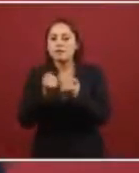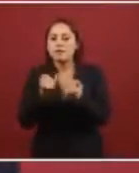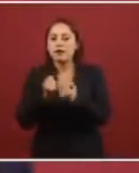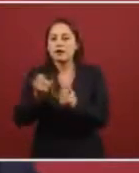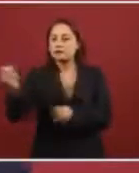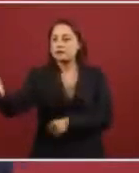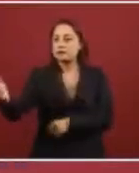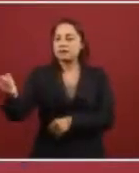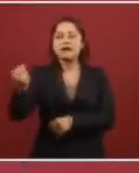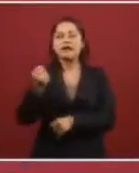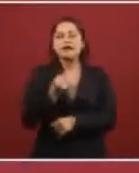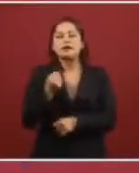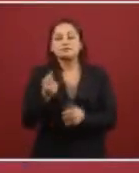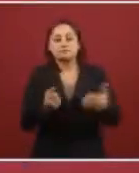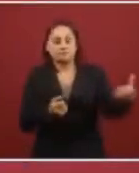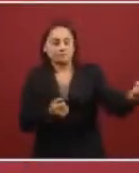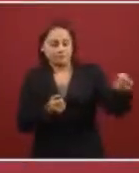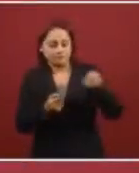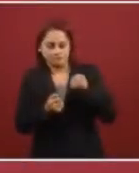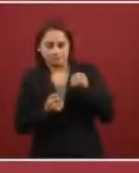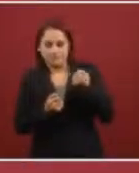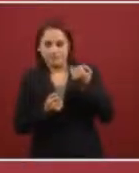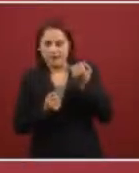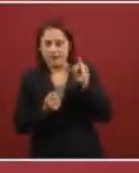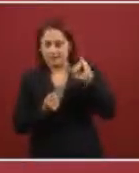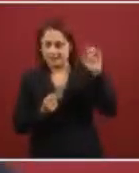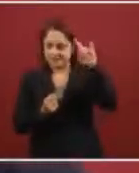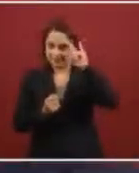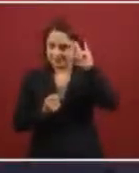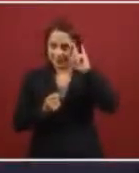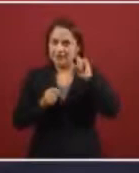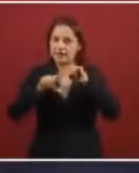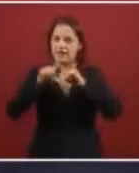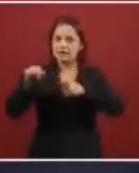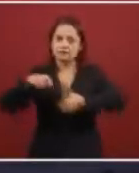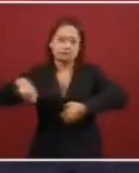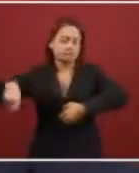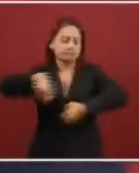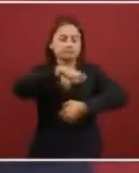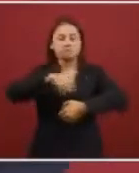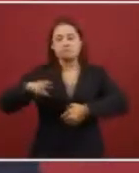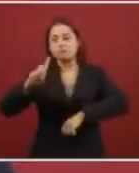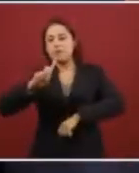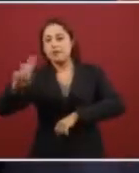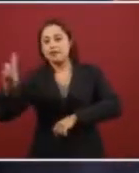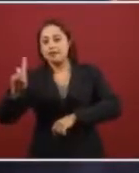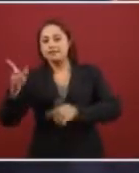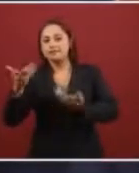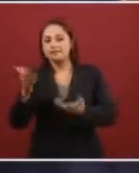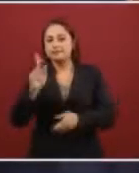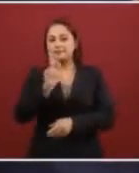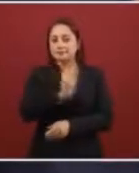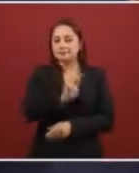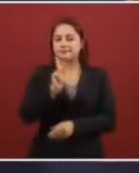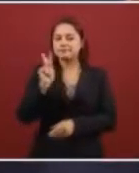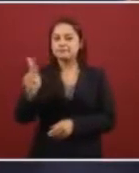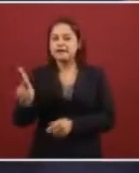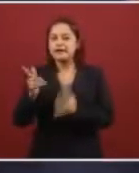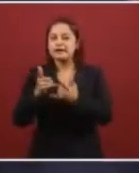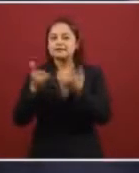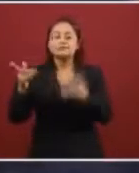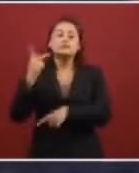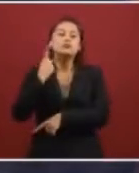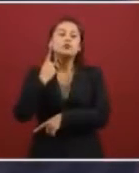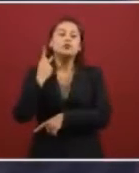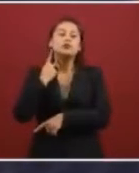No, no, no, no, no. No. Hay otra manera también there's de tocar another way to play the violin. Se toma con la izquierda y se